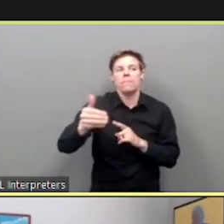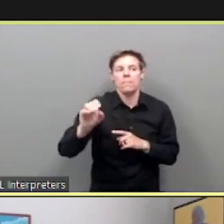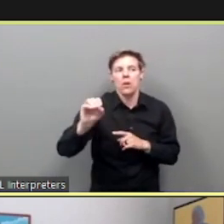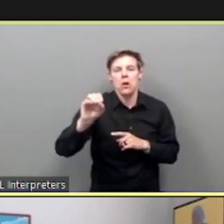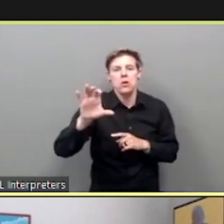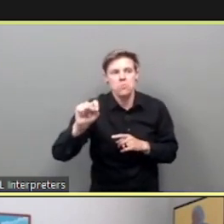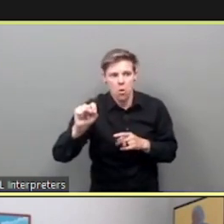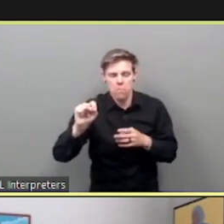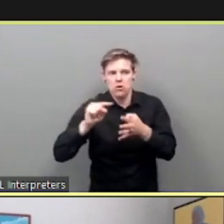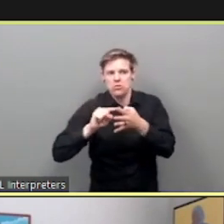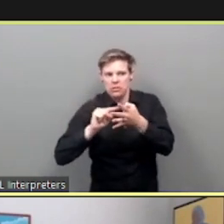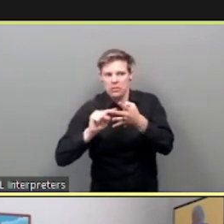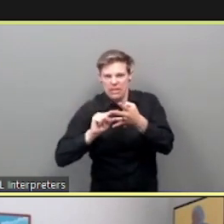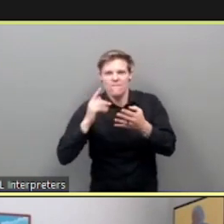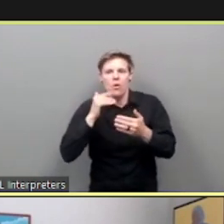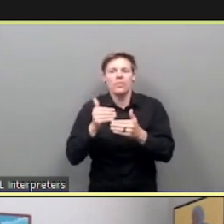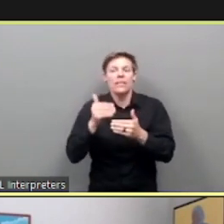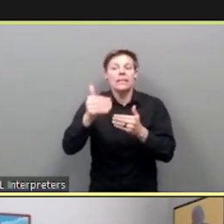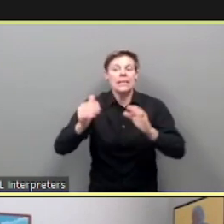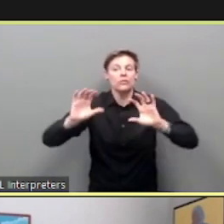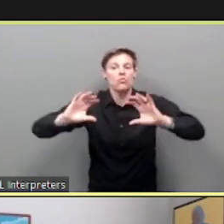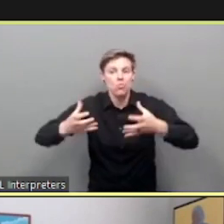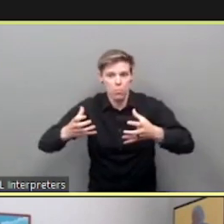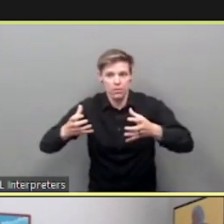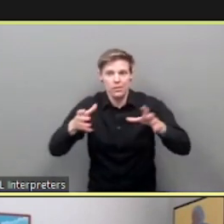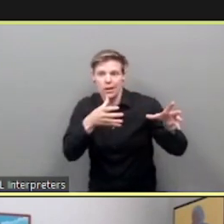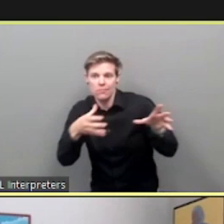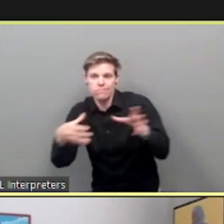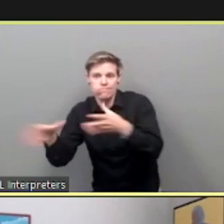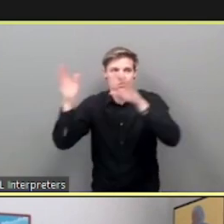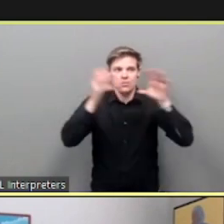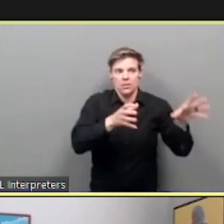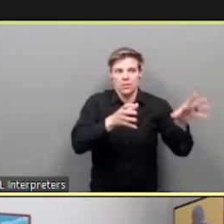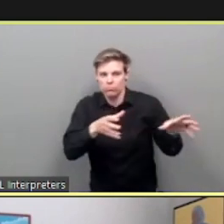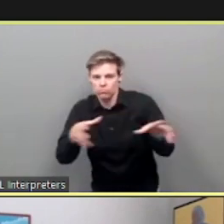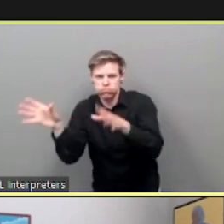vaccine. So I'll explain a little bit more in the next slide.